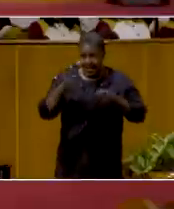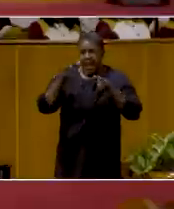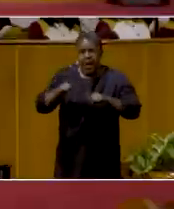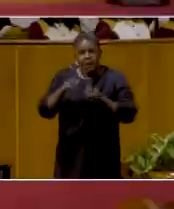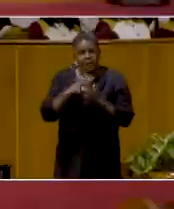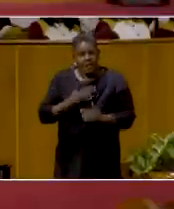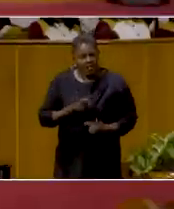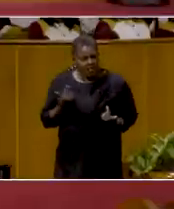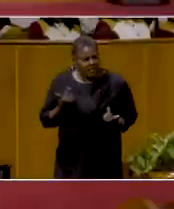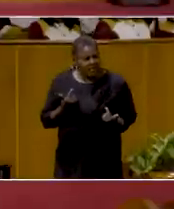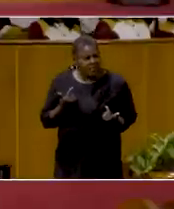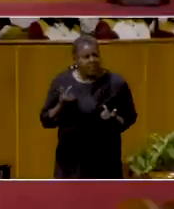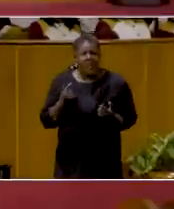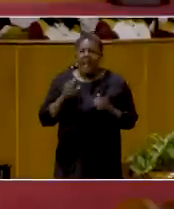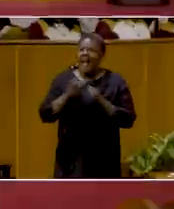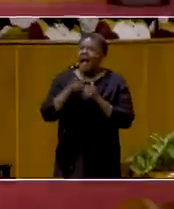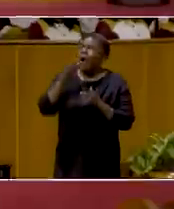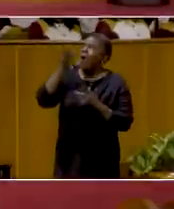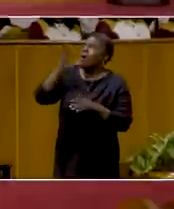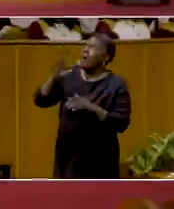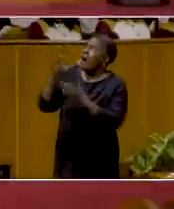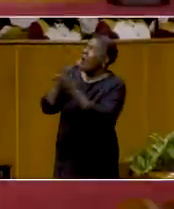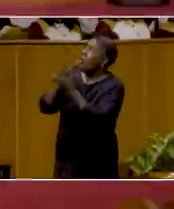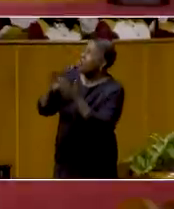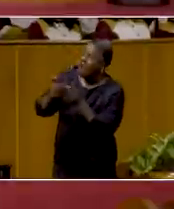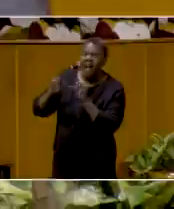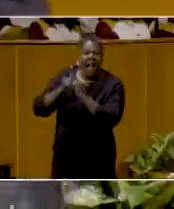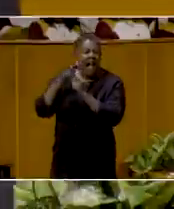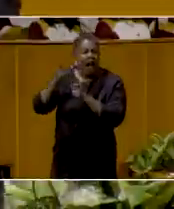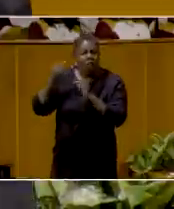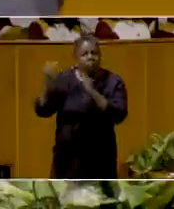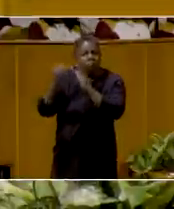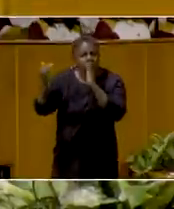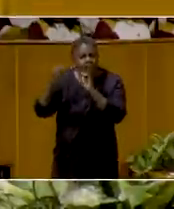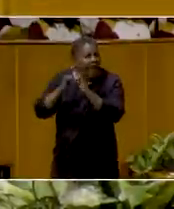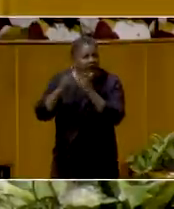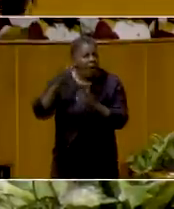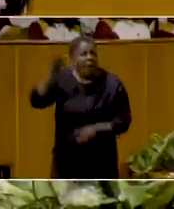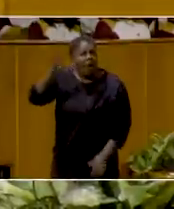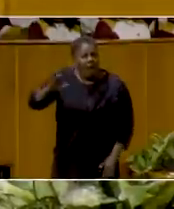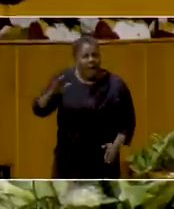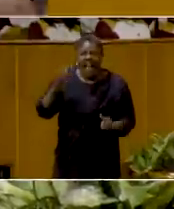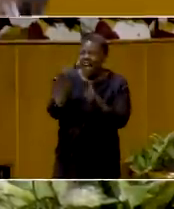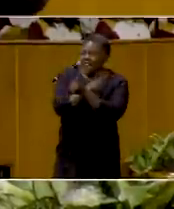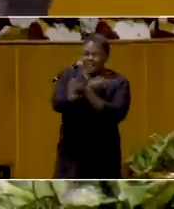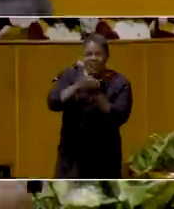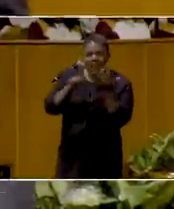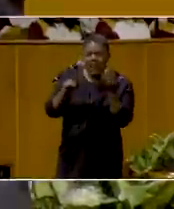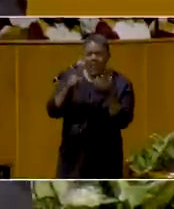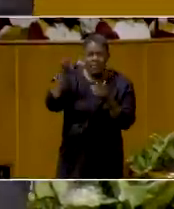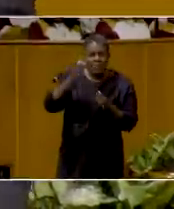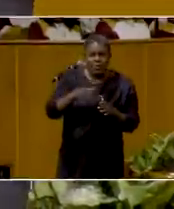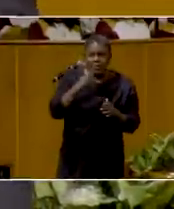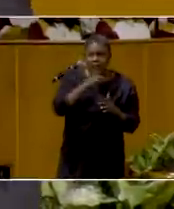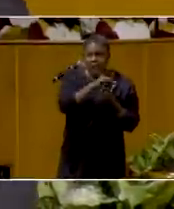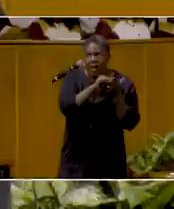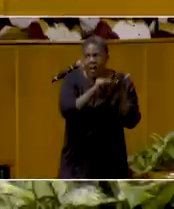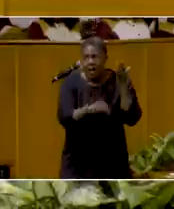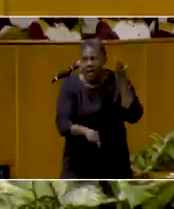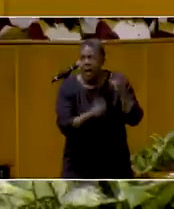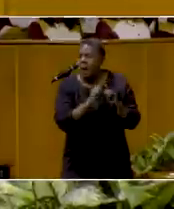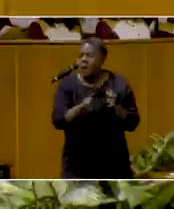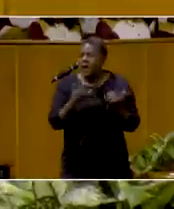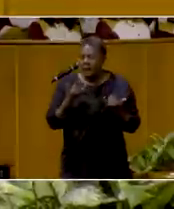life? How could God be holy? How could God be just? How could God be everything the preacher said he is, and yet